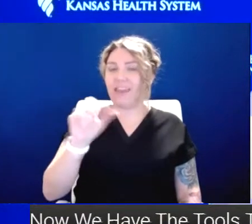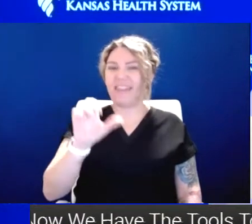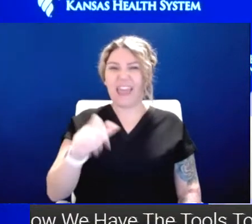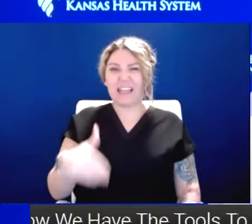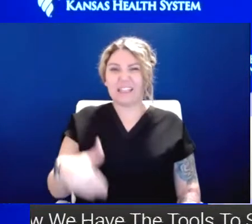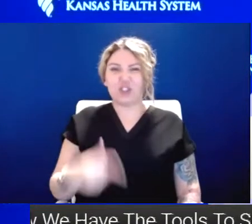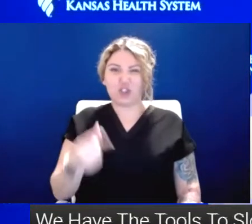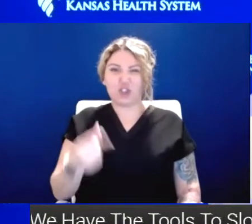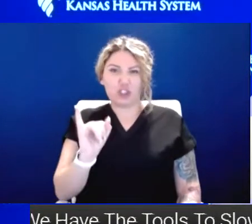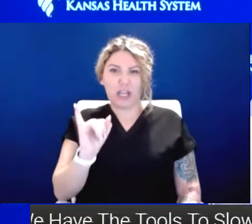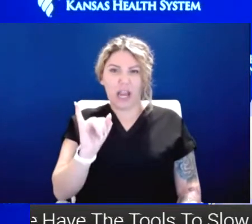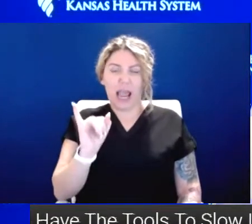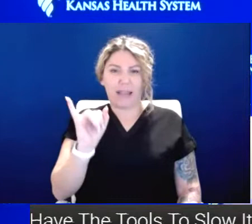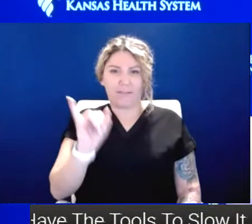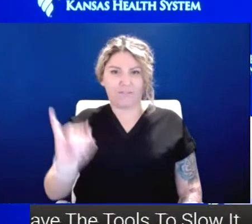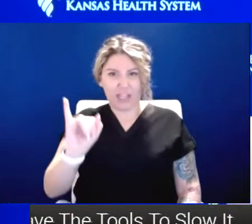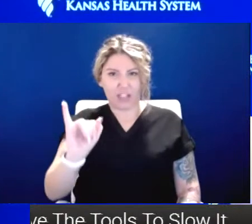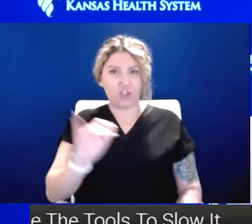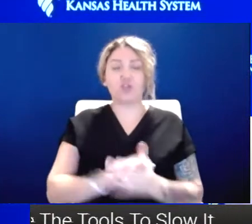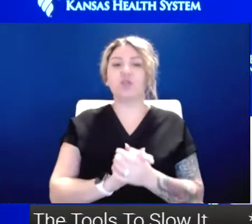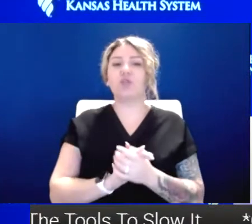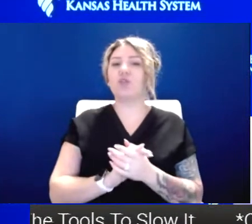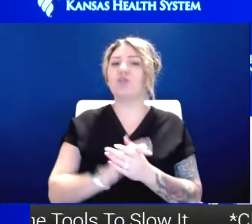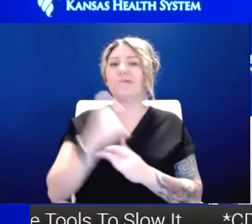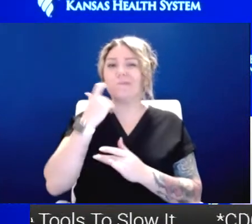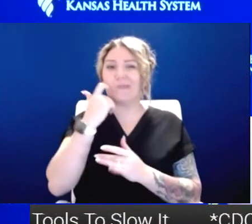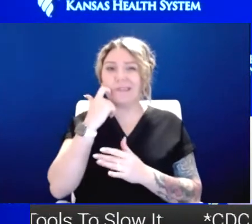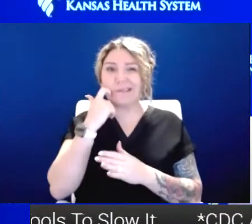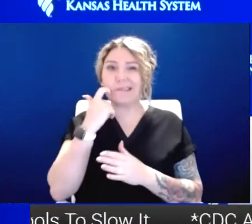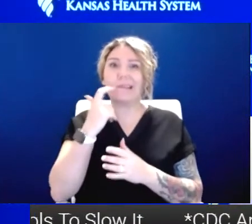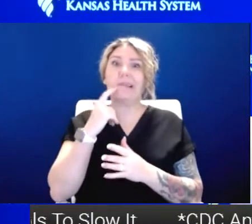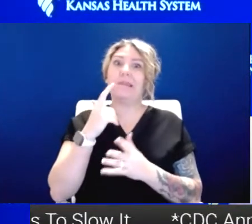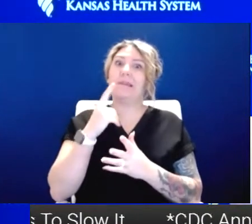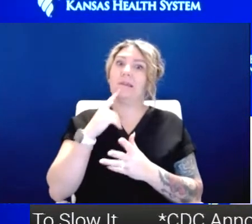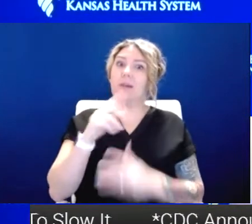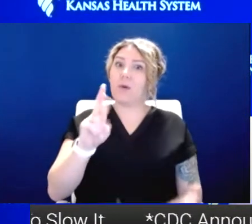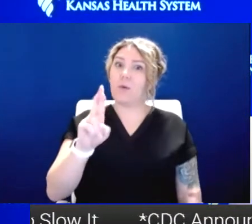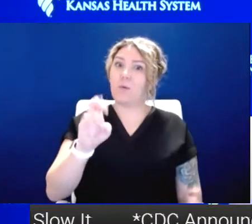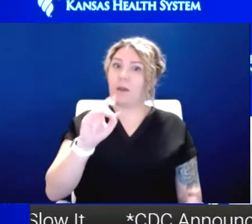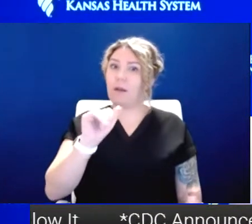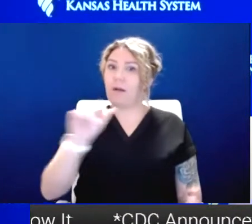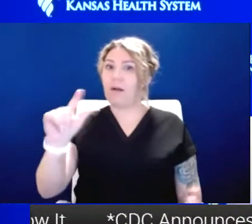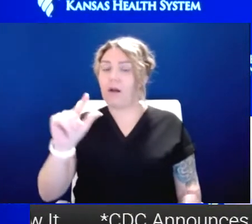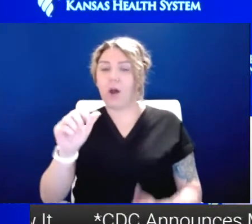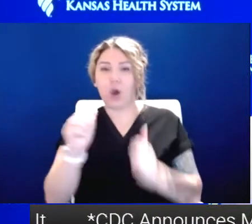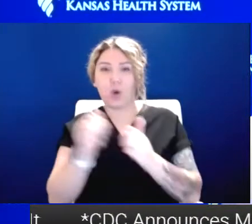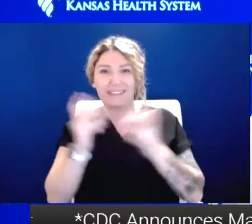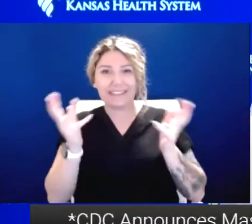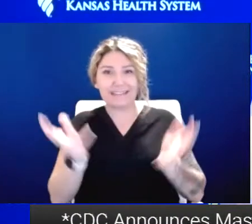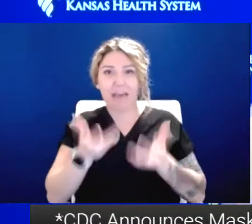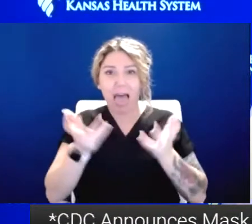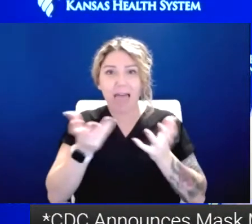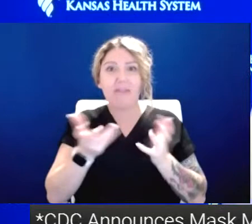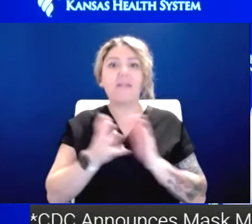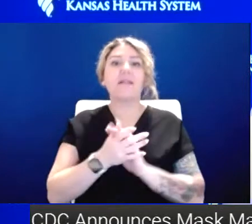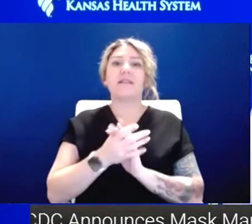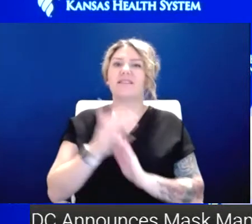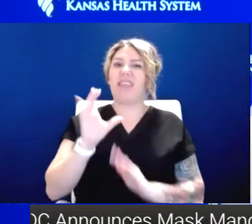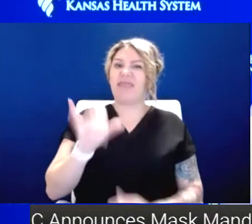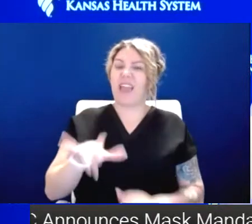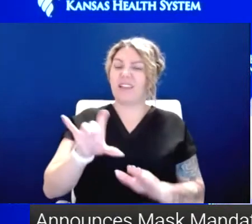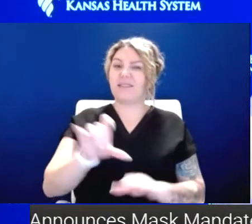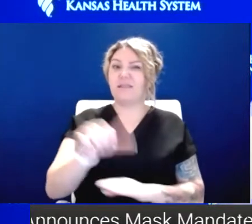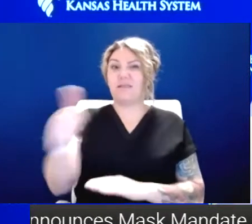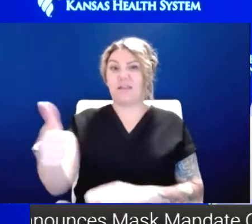infection. We know recently there was a recall on salads as well with listeria, another gastrointestinal infection, which can also cause